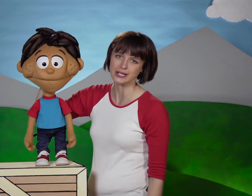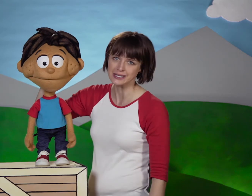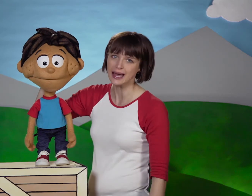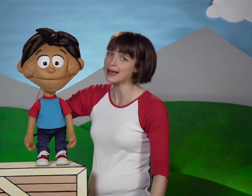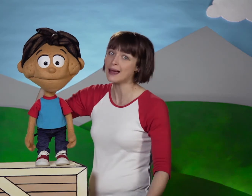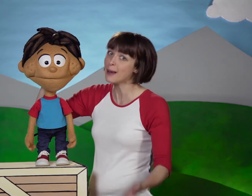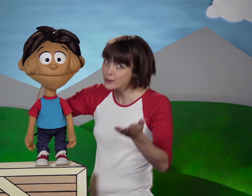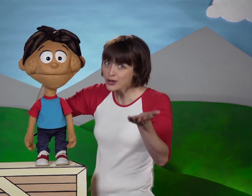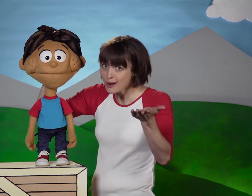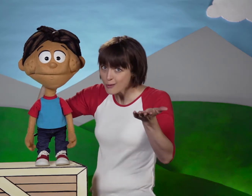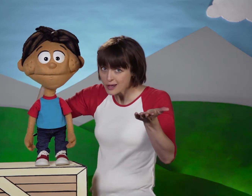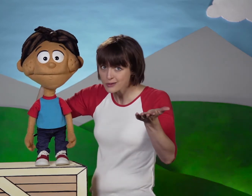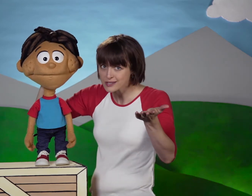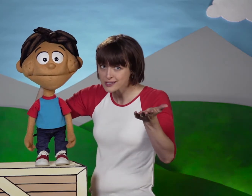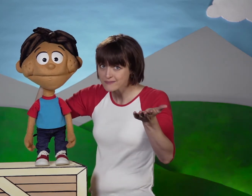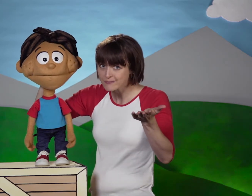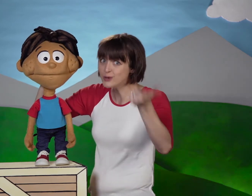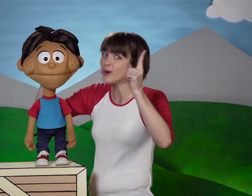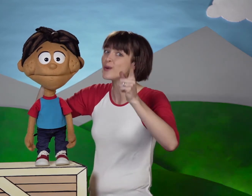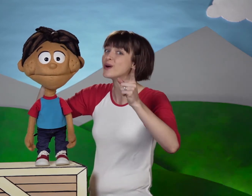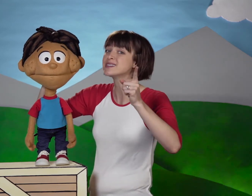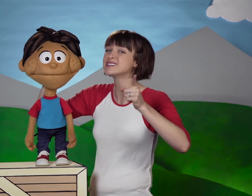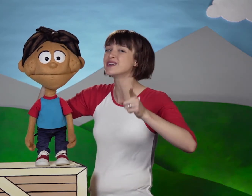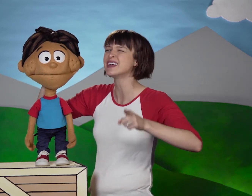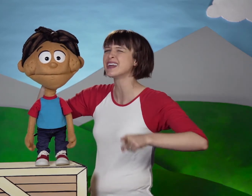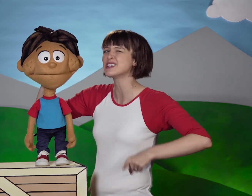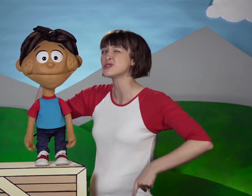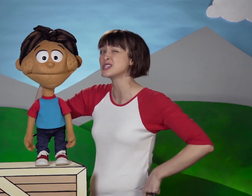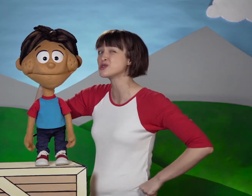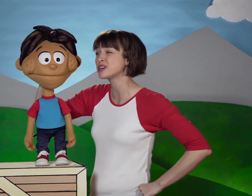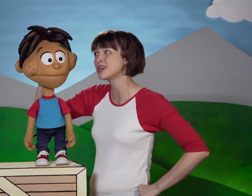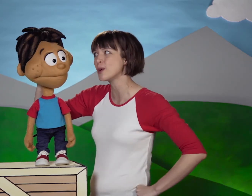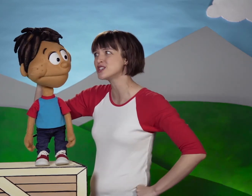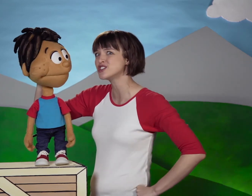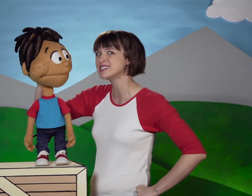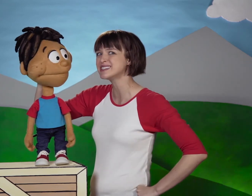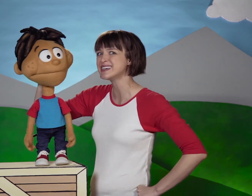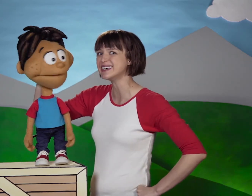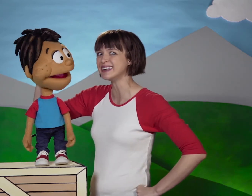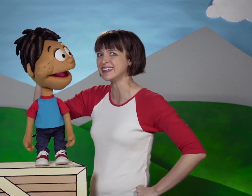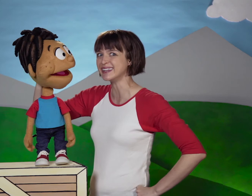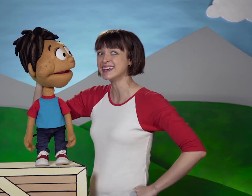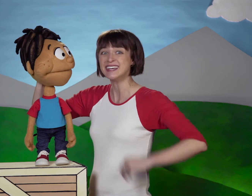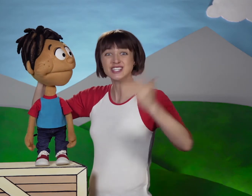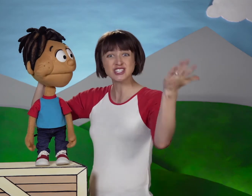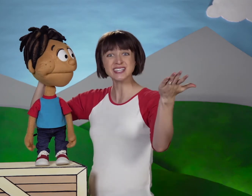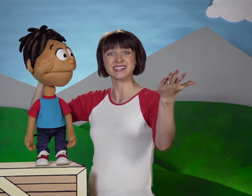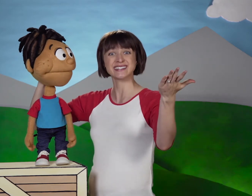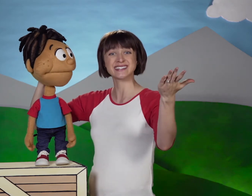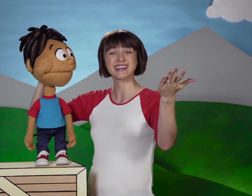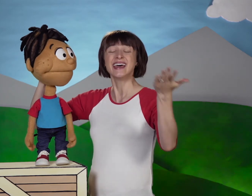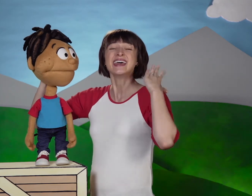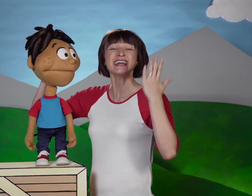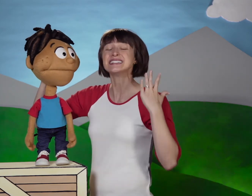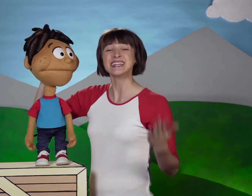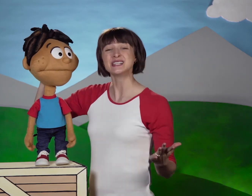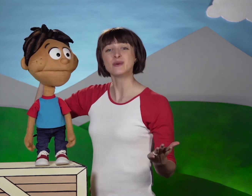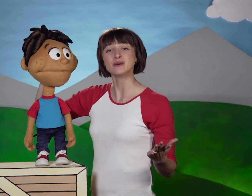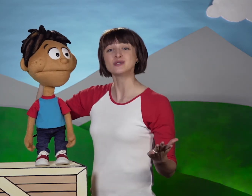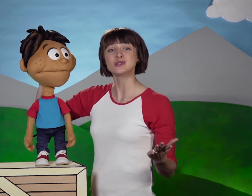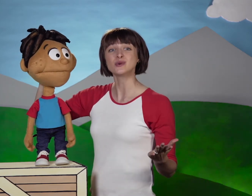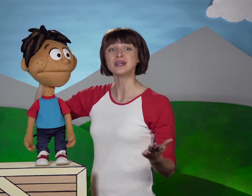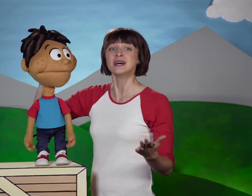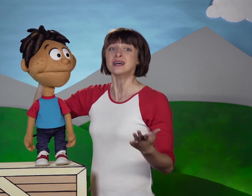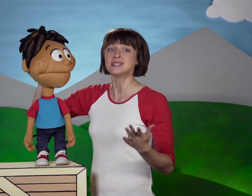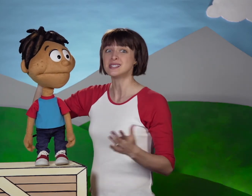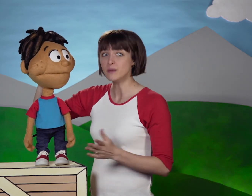sorry, Jesse. I'm good at riddles. You know who else is good at answering tricky questions? Who? Jesus. In today's